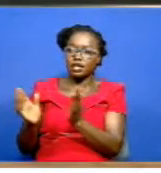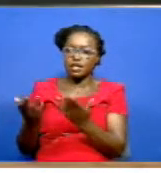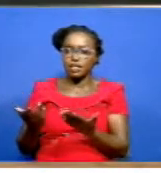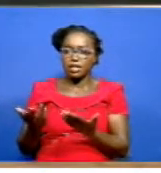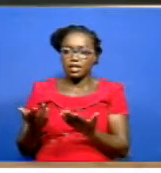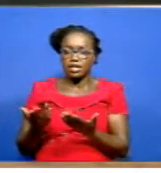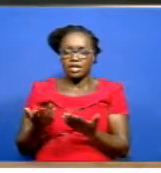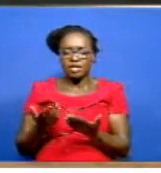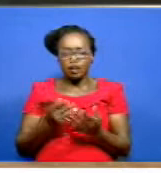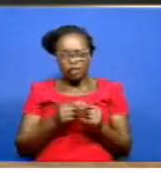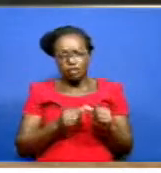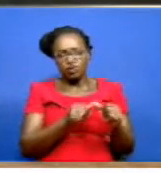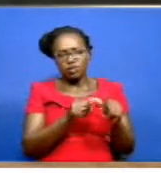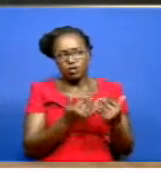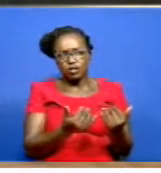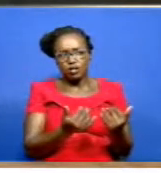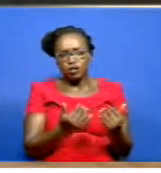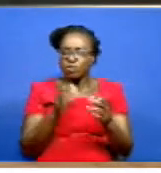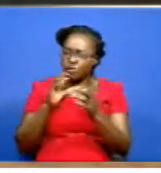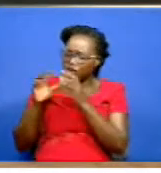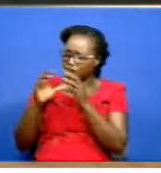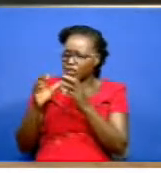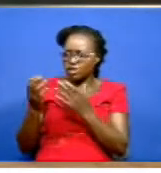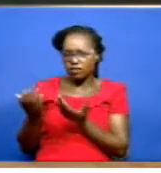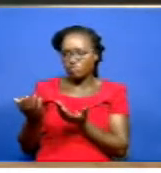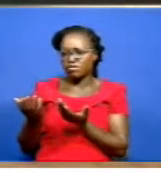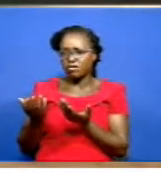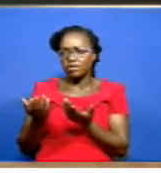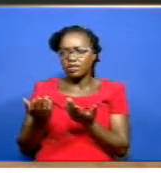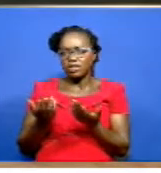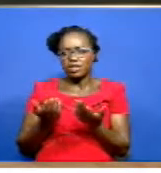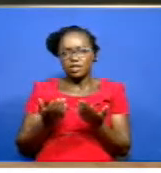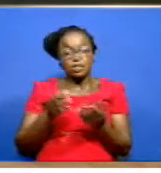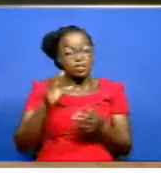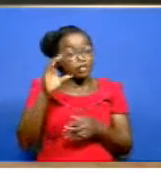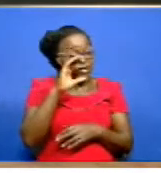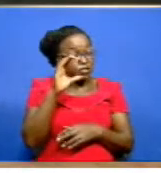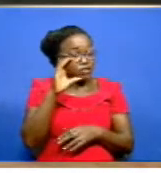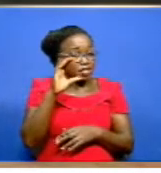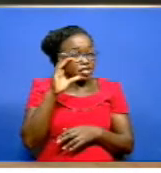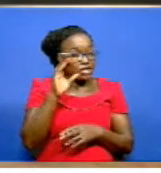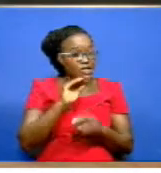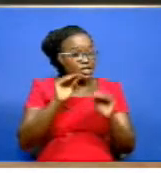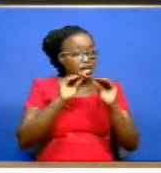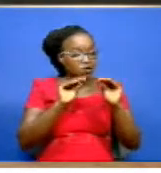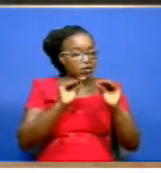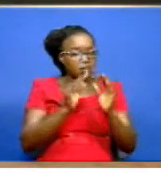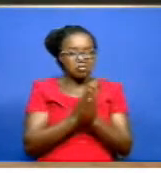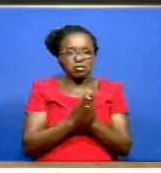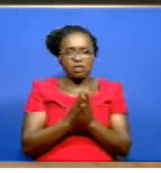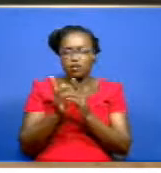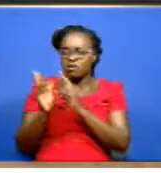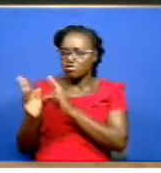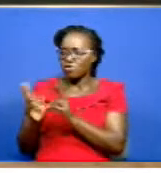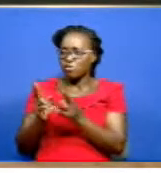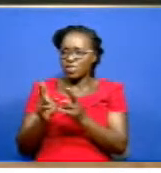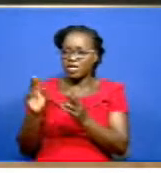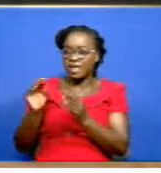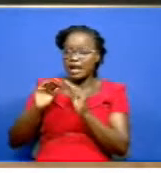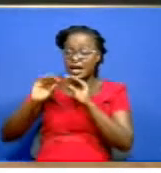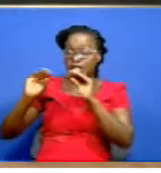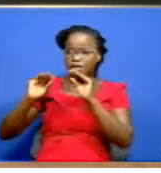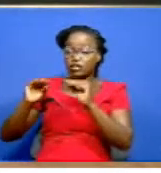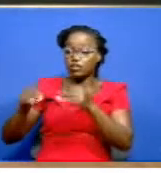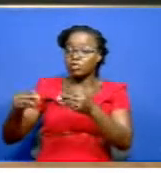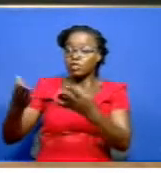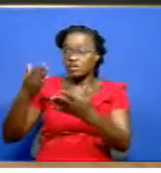place as we speak? The communication aspect, or? Actually, the civic education. So we normally give education, because right